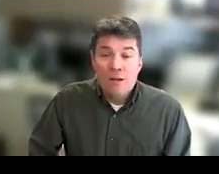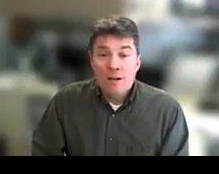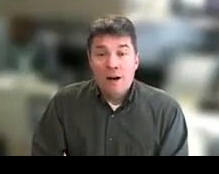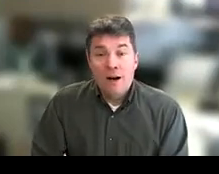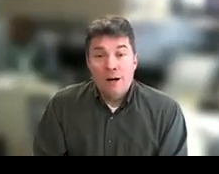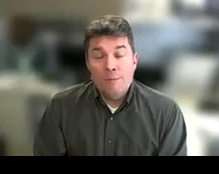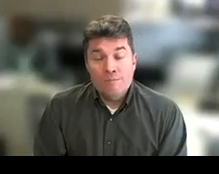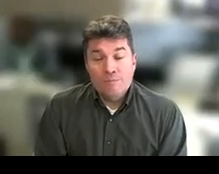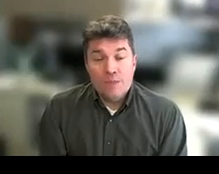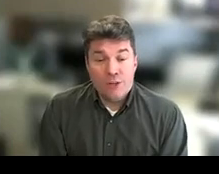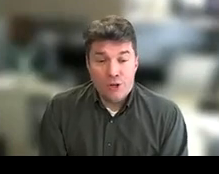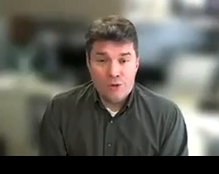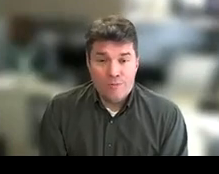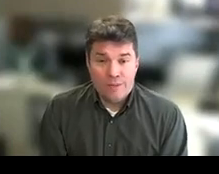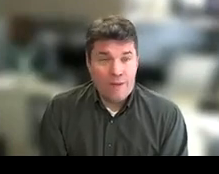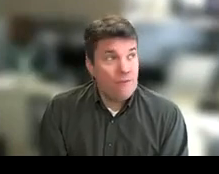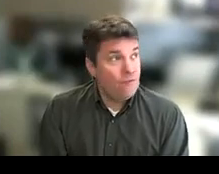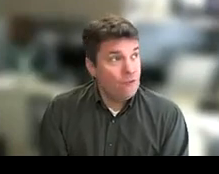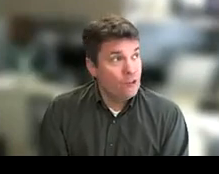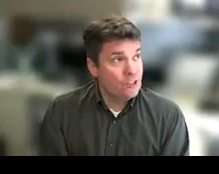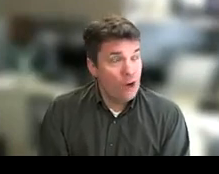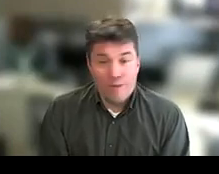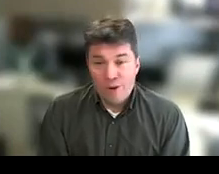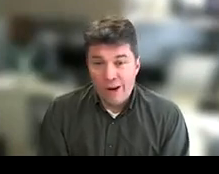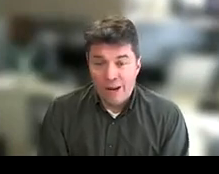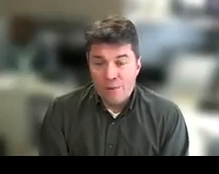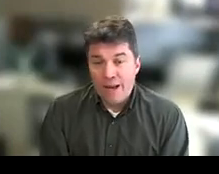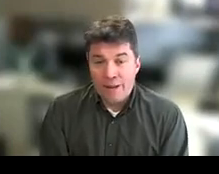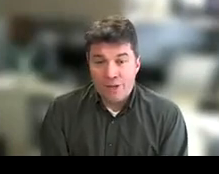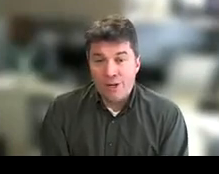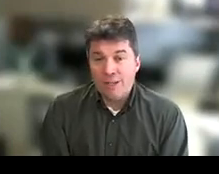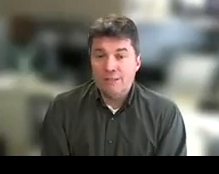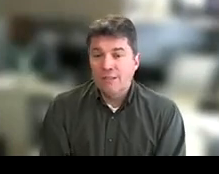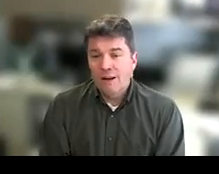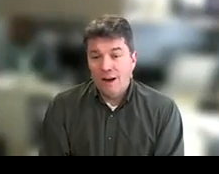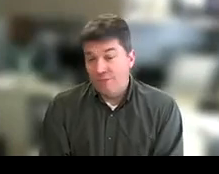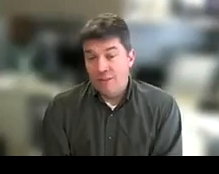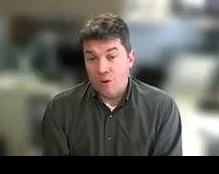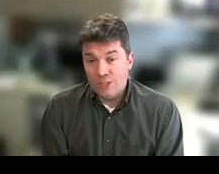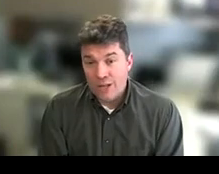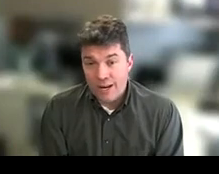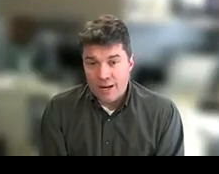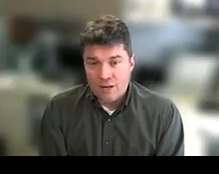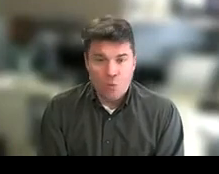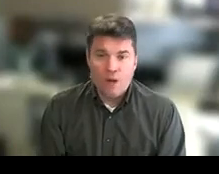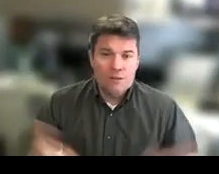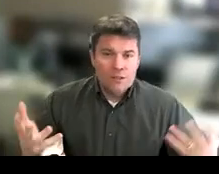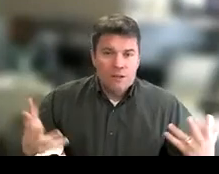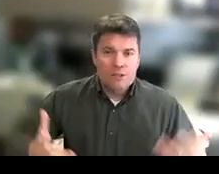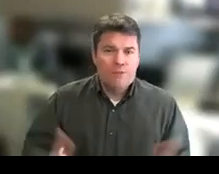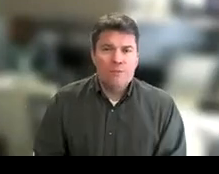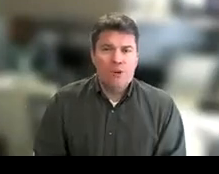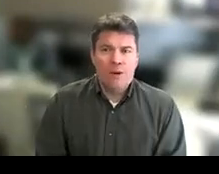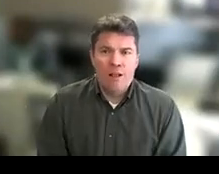There we go. The term deaf versus hard of hearing. I put that up there because often the question I get is